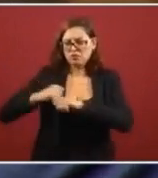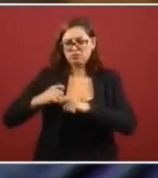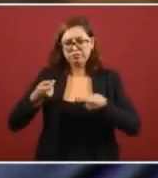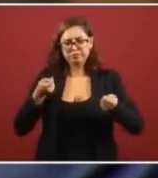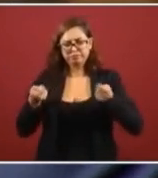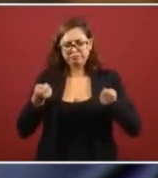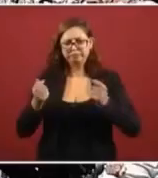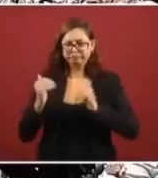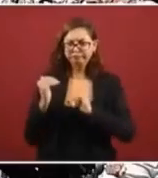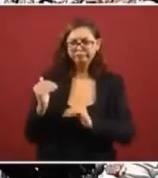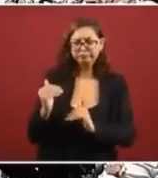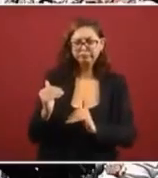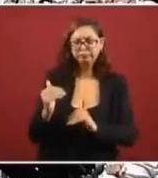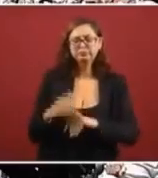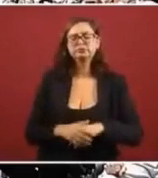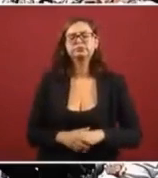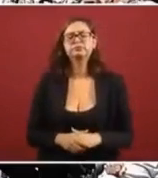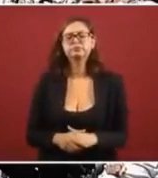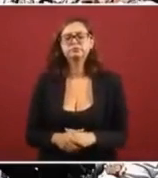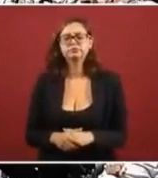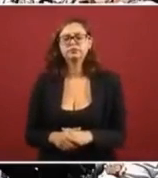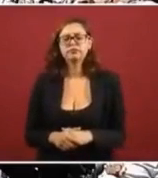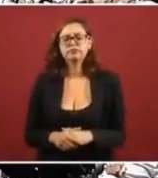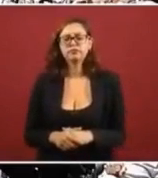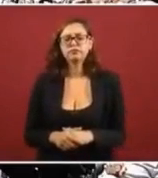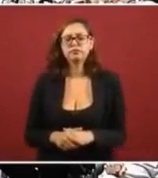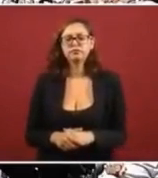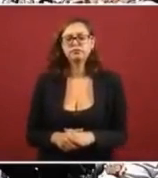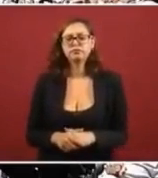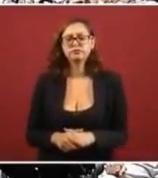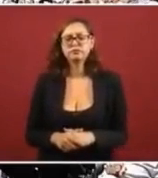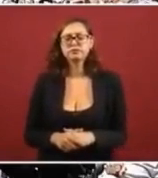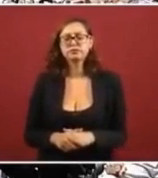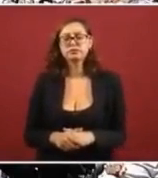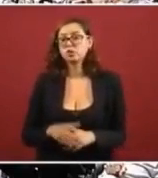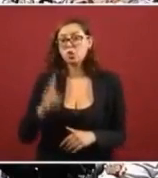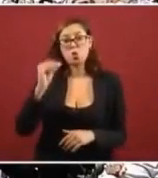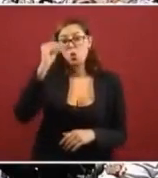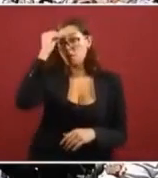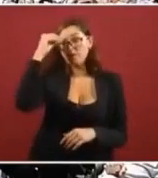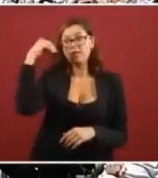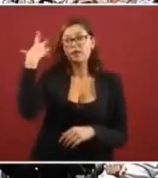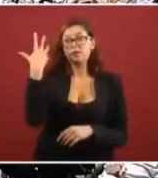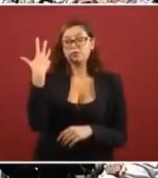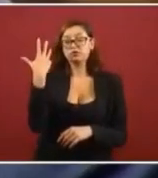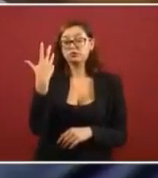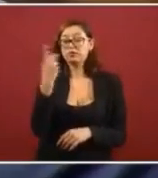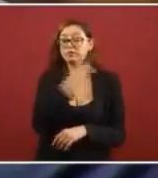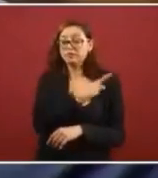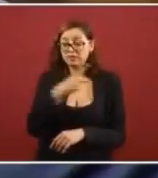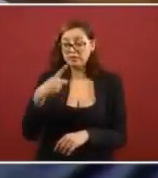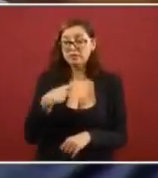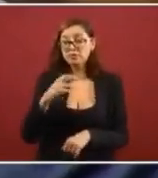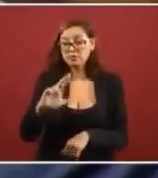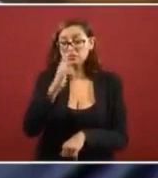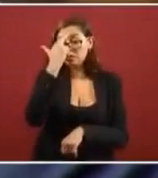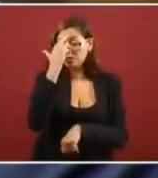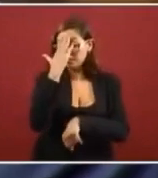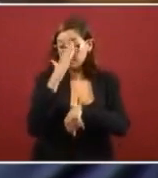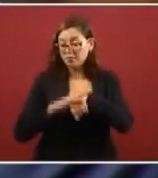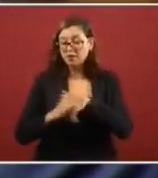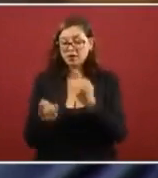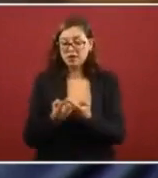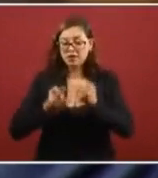force use and this applies very well because if we know